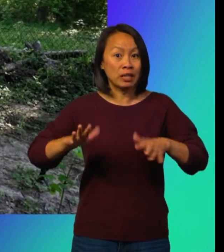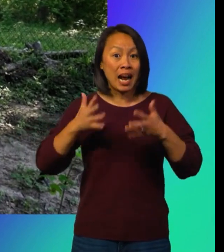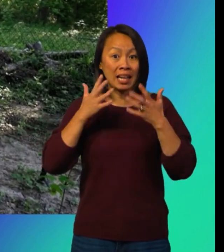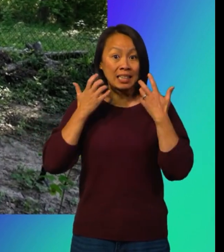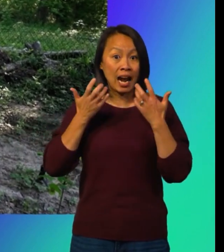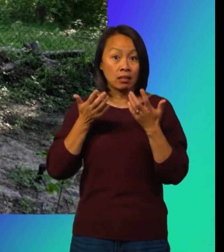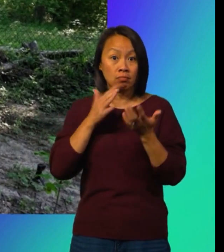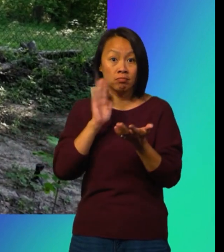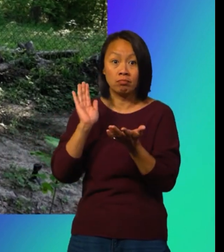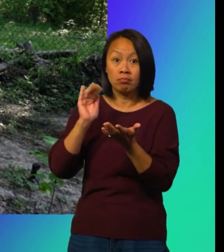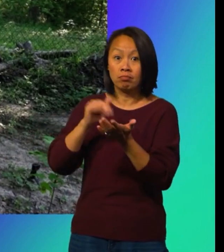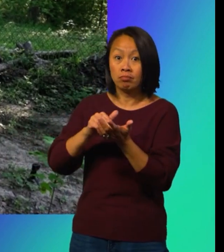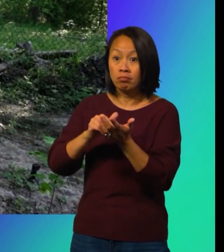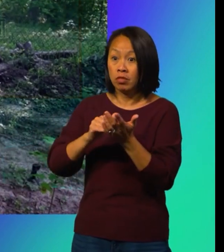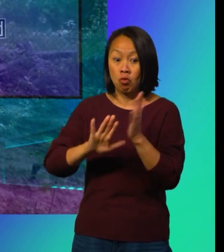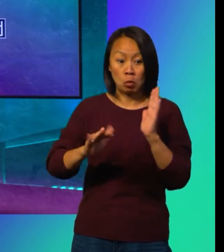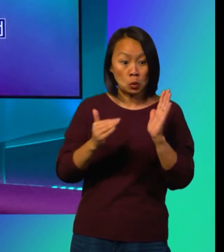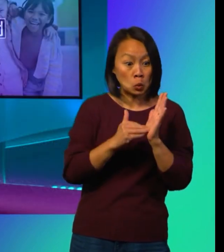living in the wild.